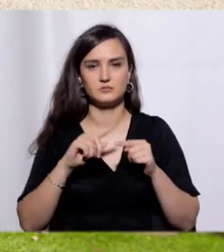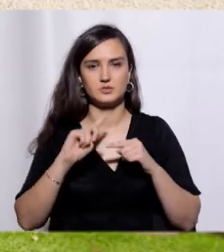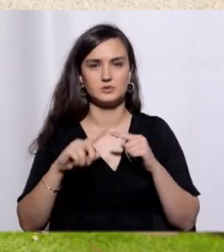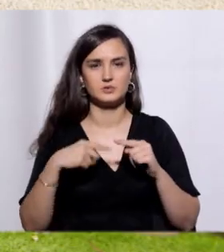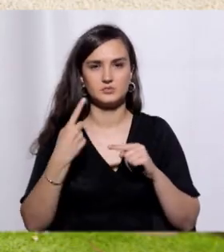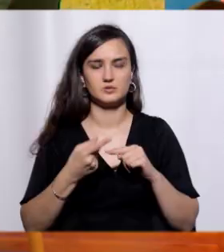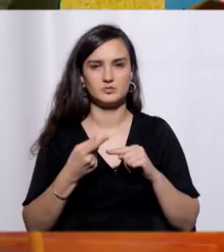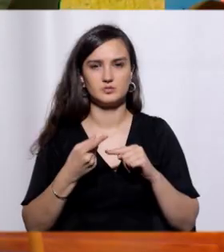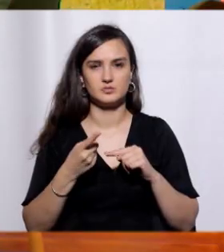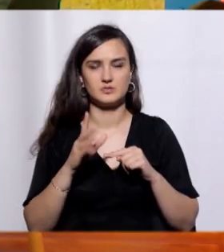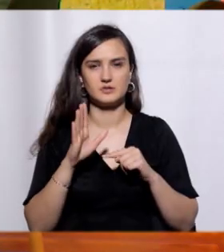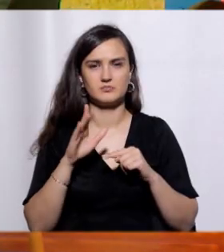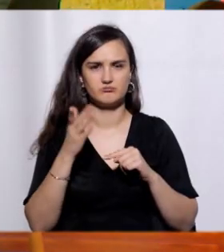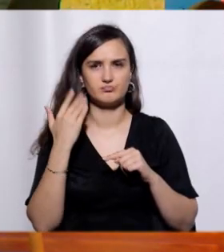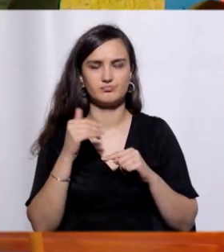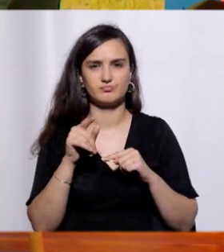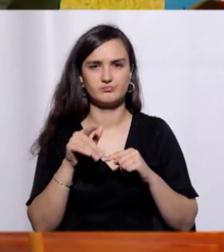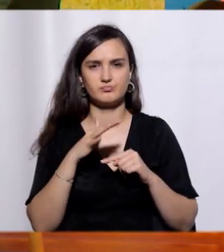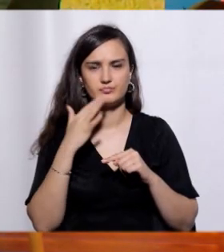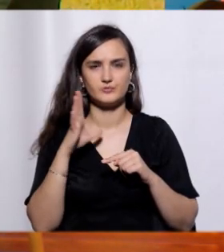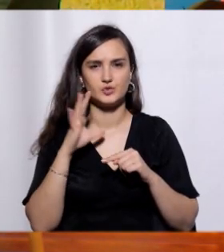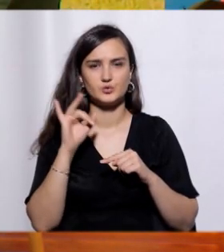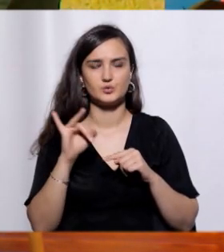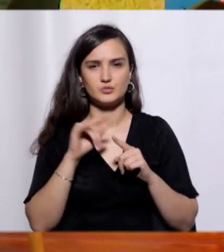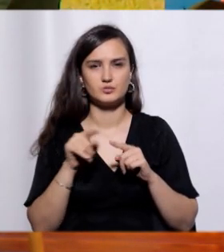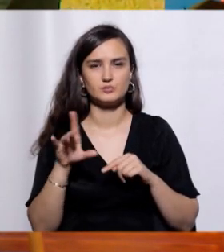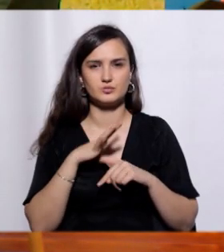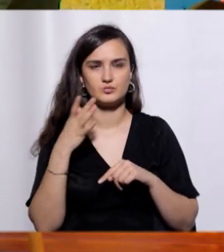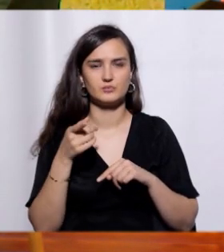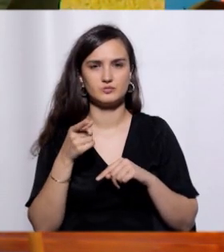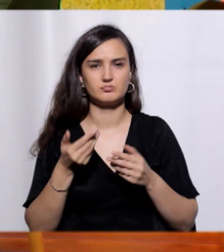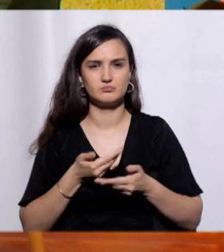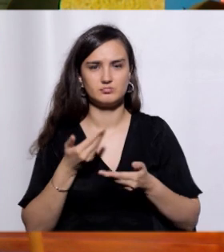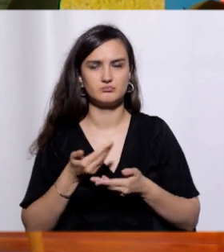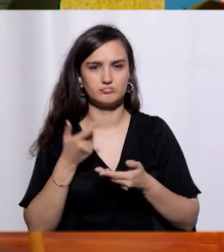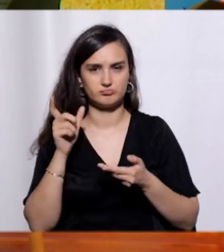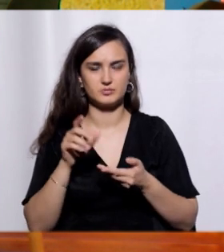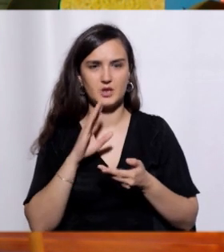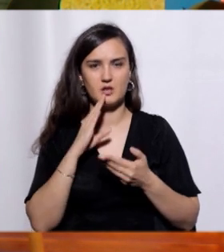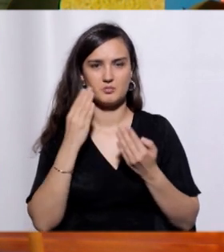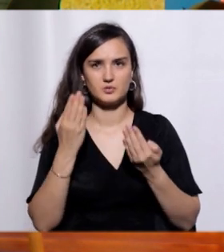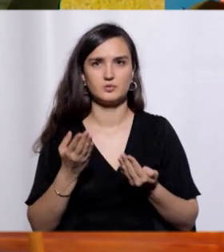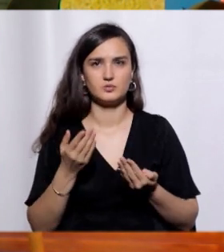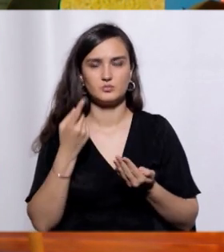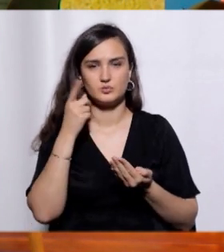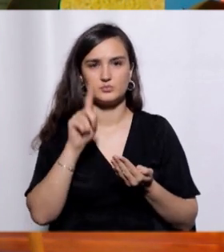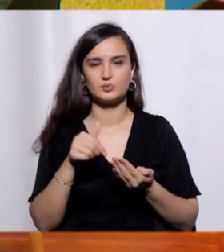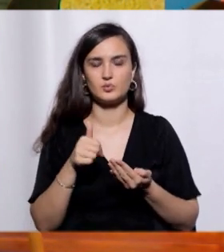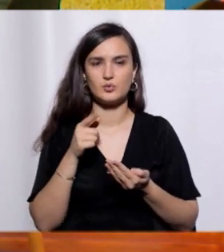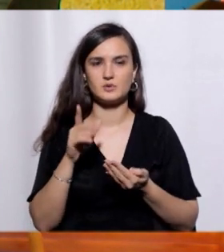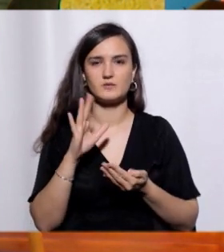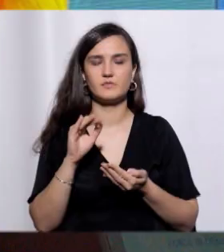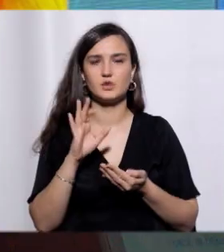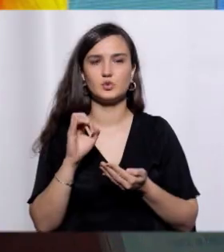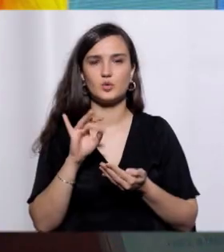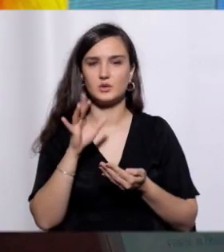is often referred to as the Victorian era. After Queen Victoria, she was a long-lived queen, and so her era is known as the